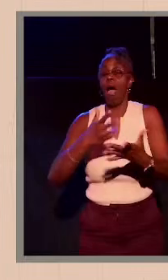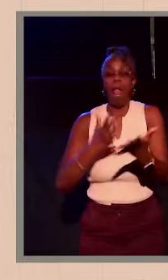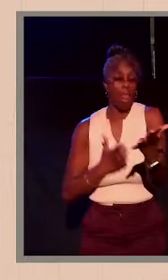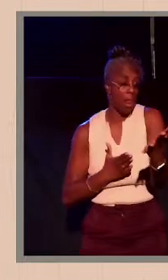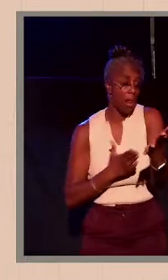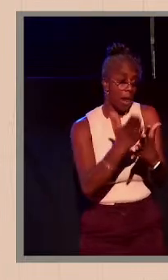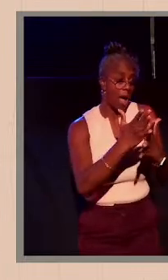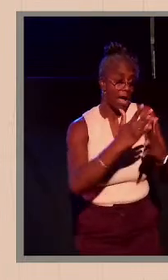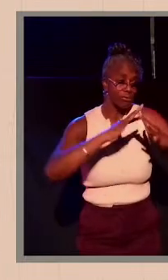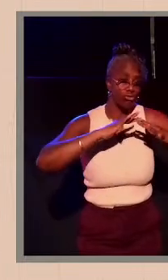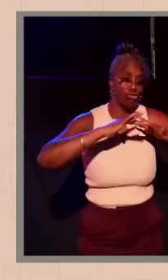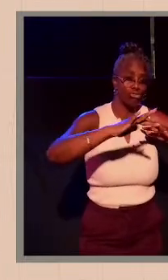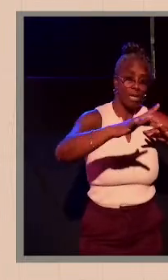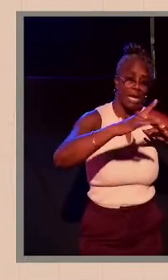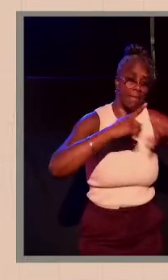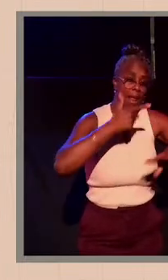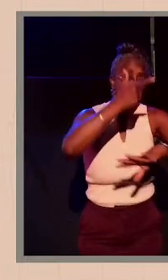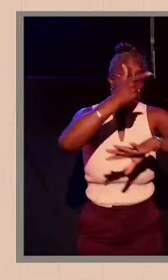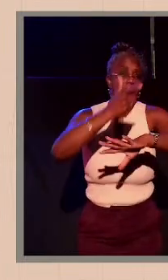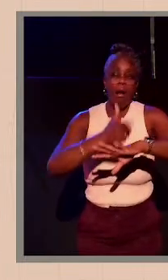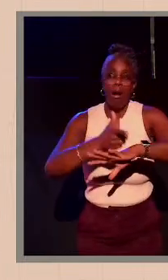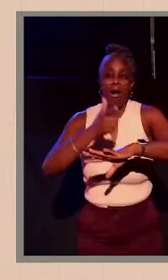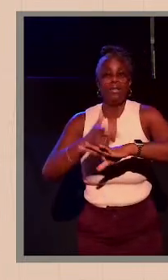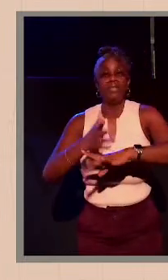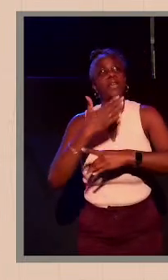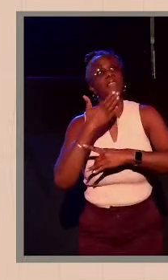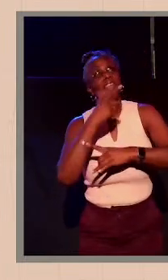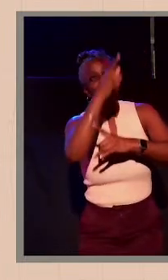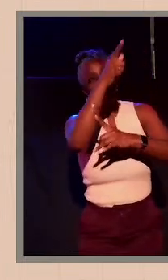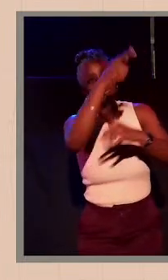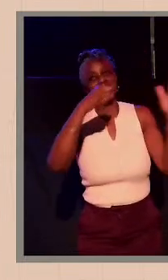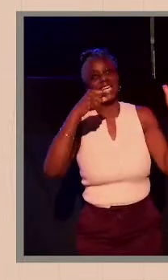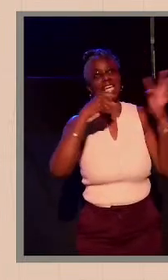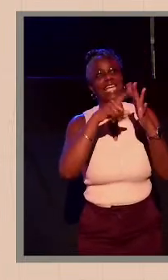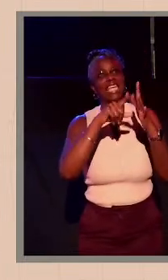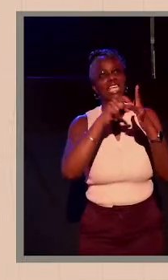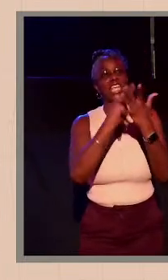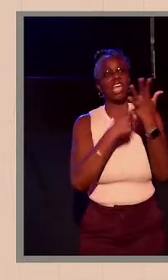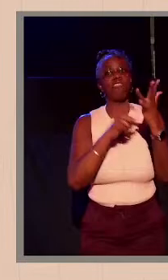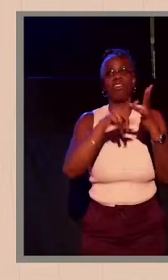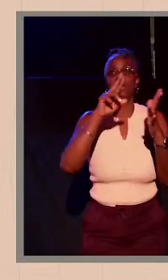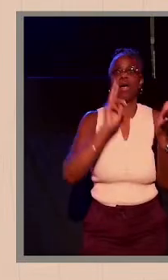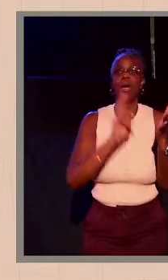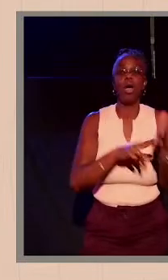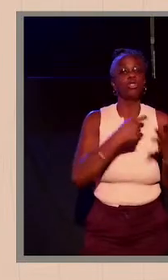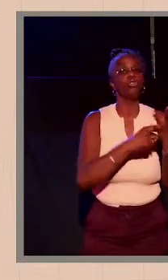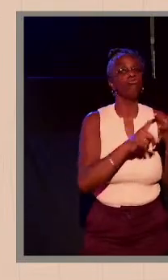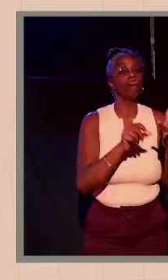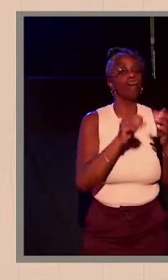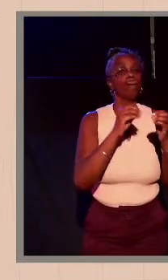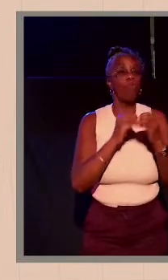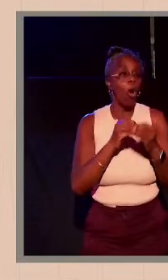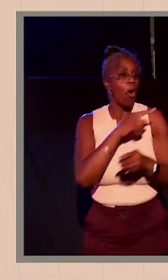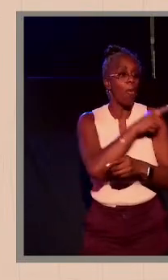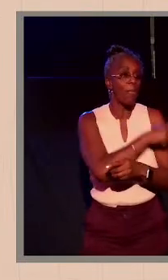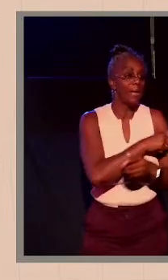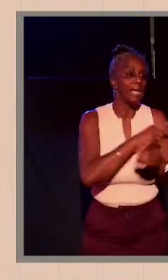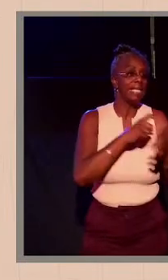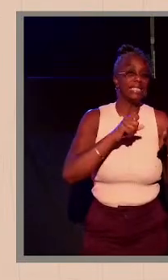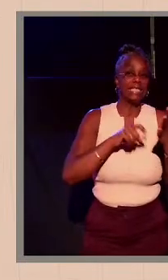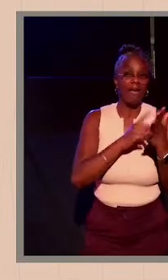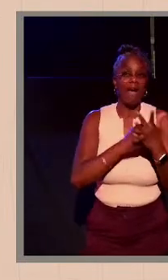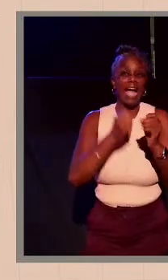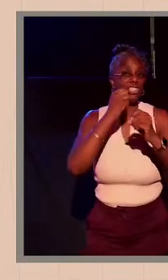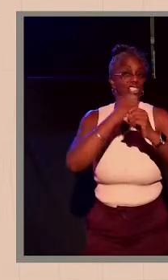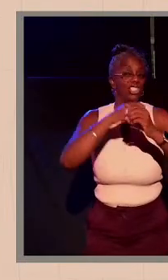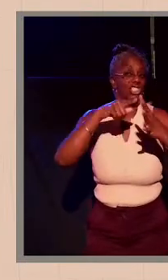places and we're going out, so it's really hard to set up. So thanks, Kieran, and also Rob, Deborah, and Gio in particular for wrangling the tech and making the whole